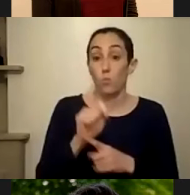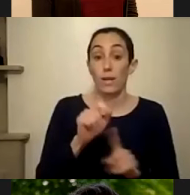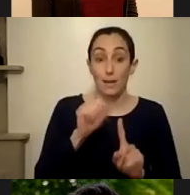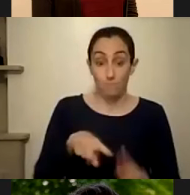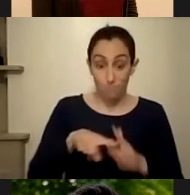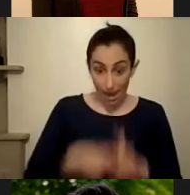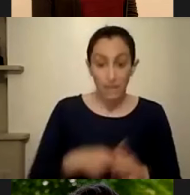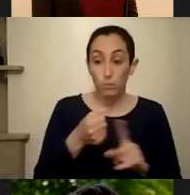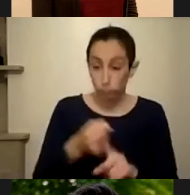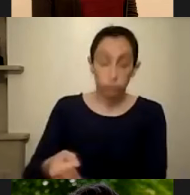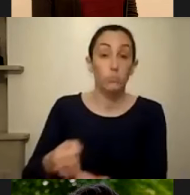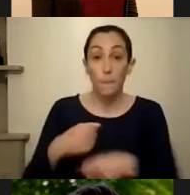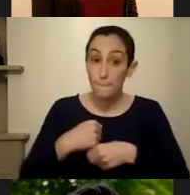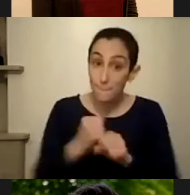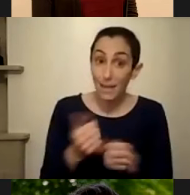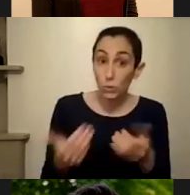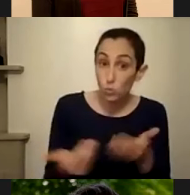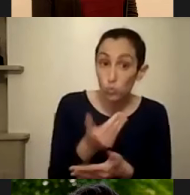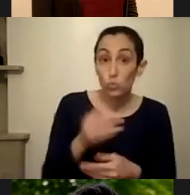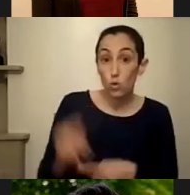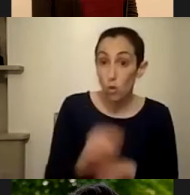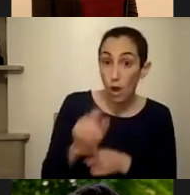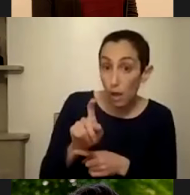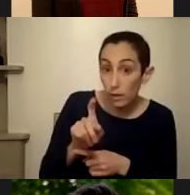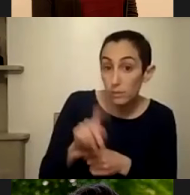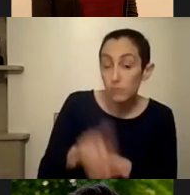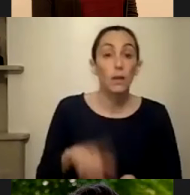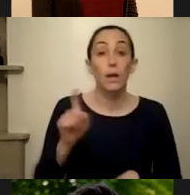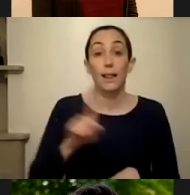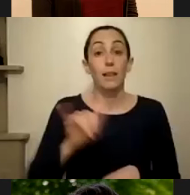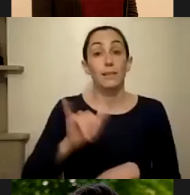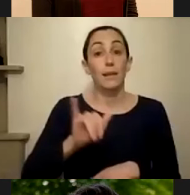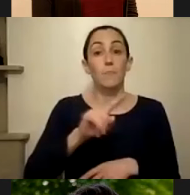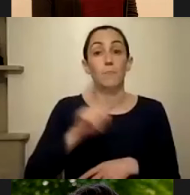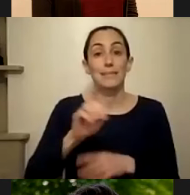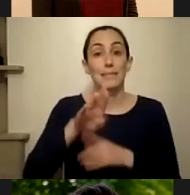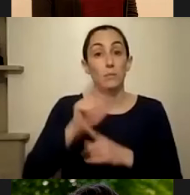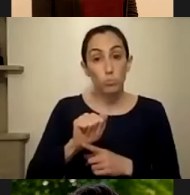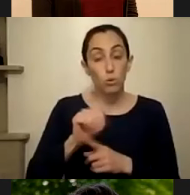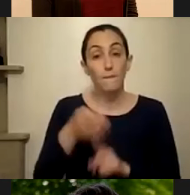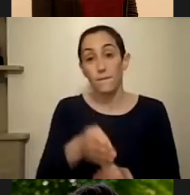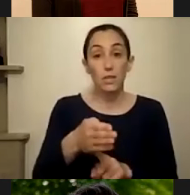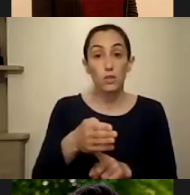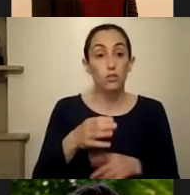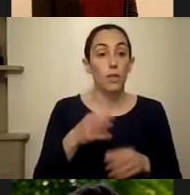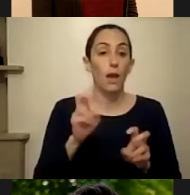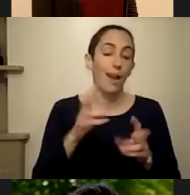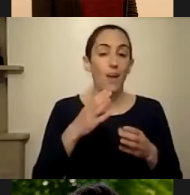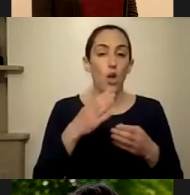glial cells, they re-enter cell cycle like zebrafish, those daughter cells differentiate into retinal neurons.